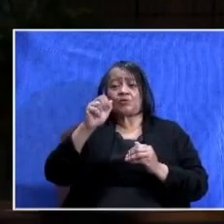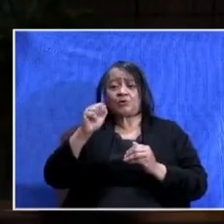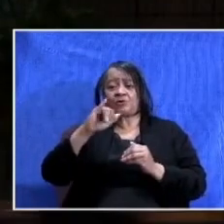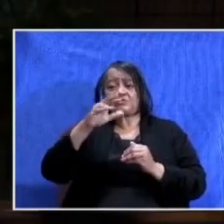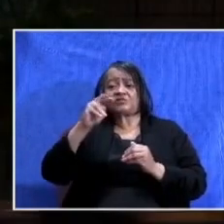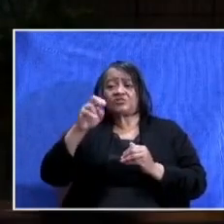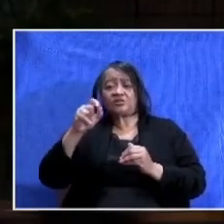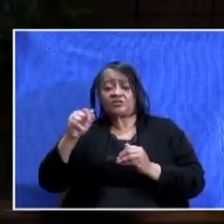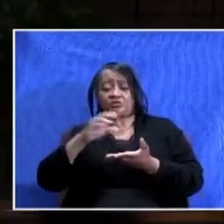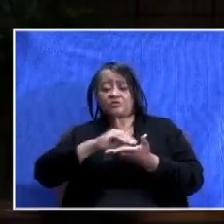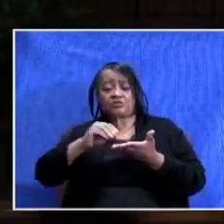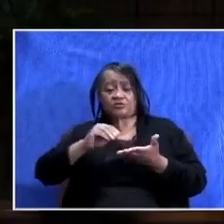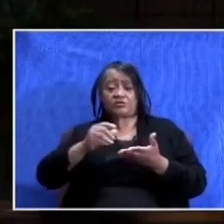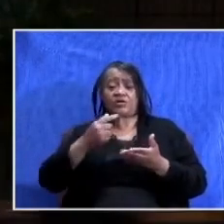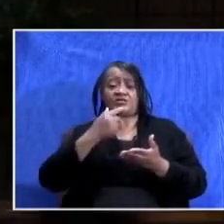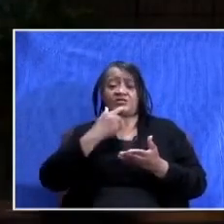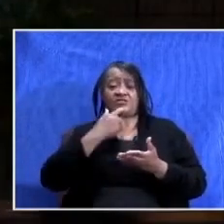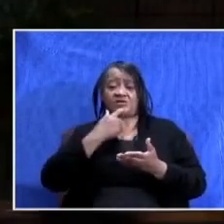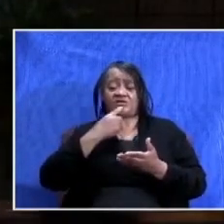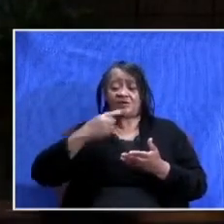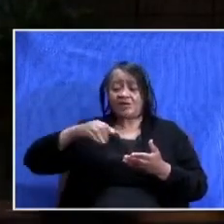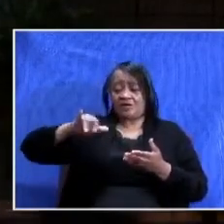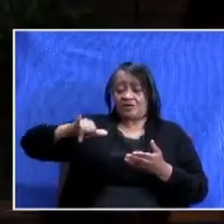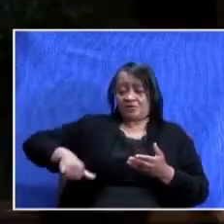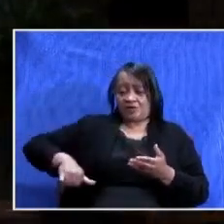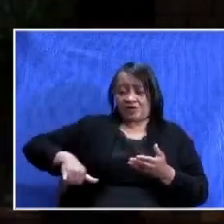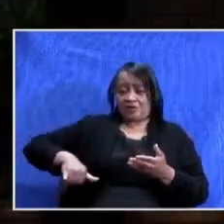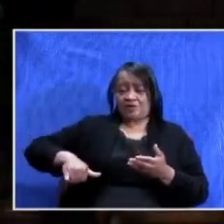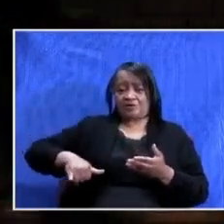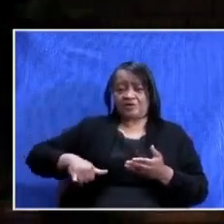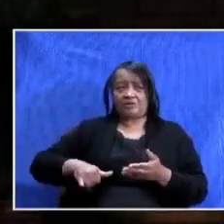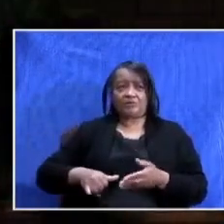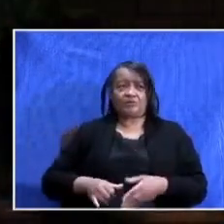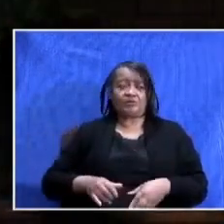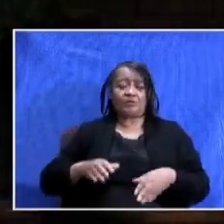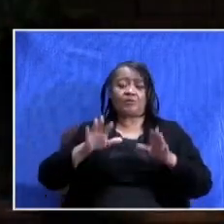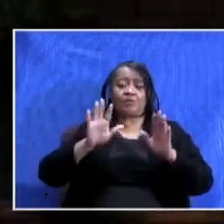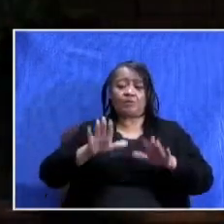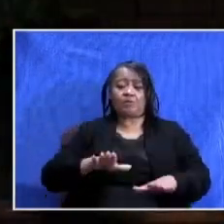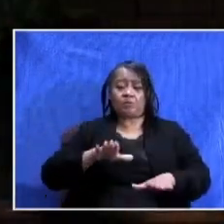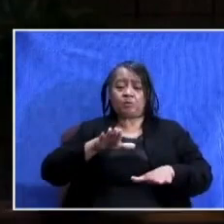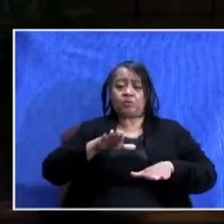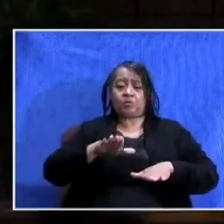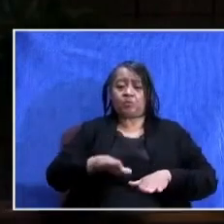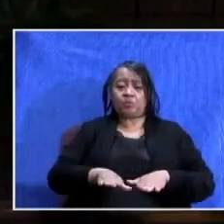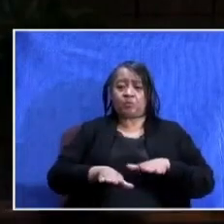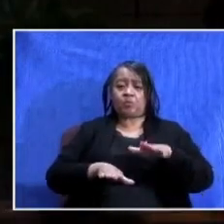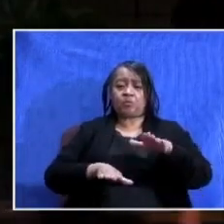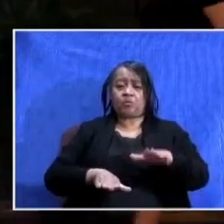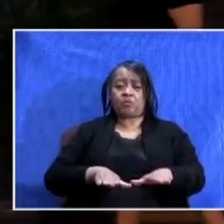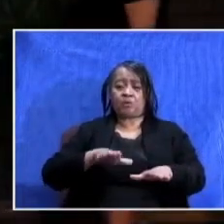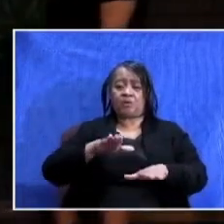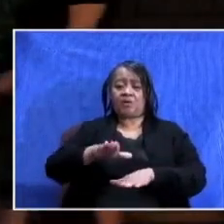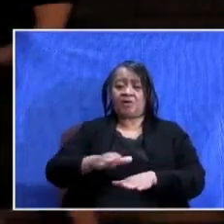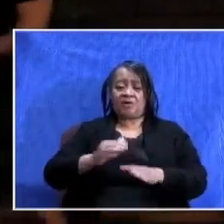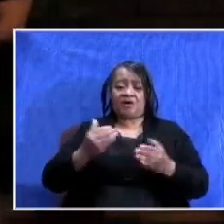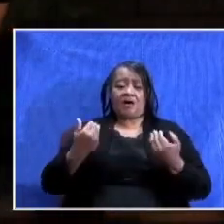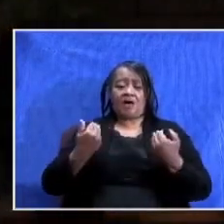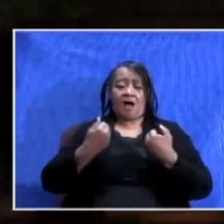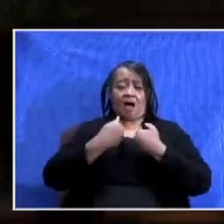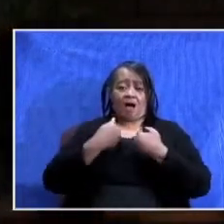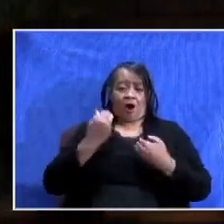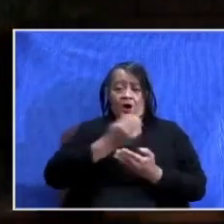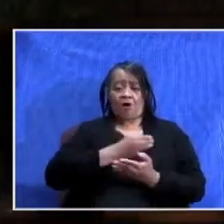brother, said, yet with a steady beat, have not our weary